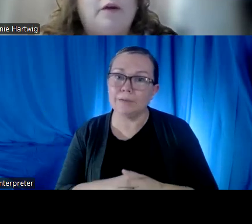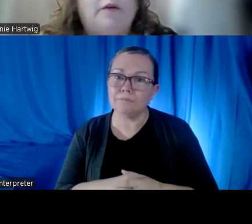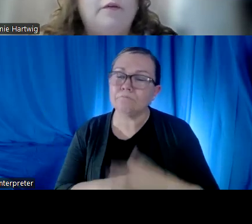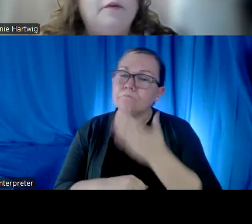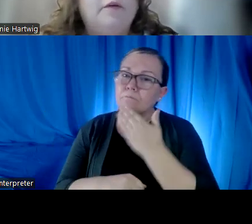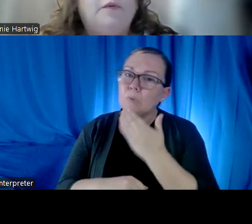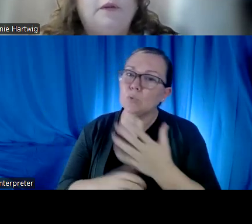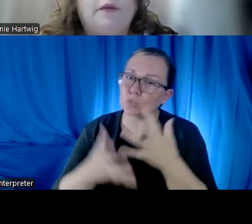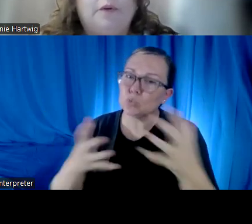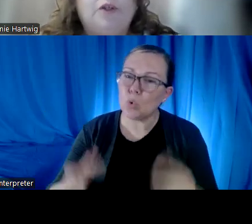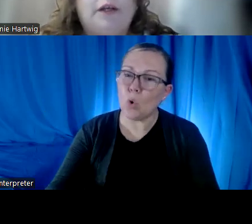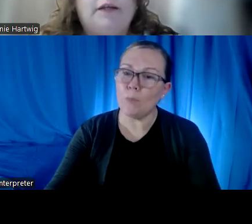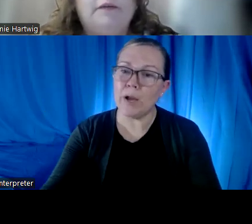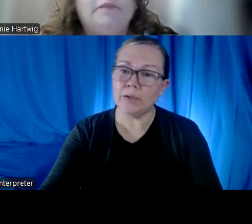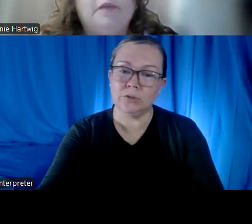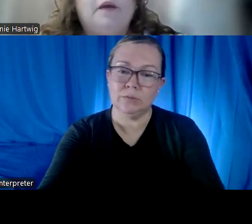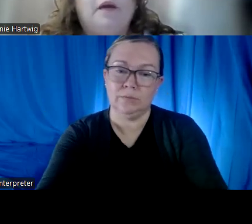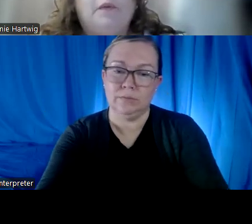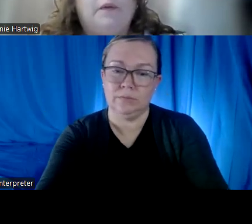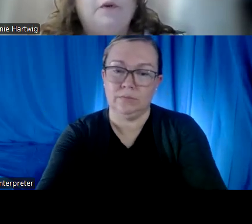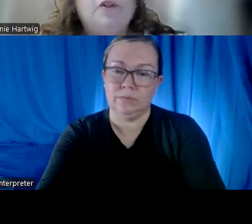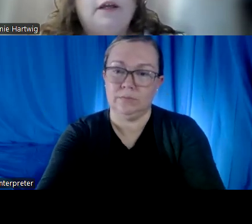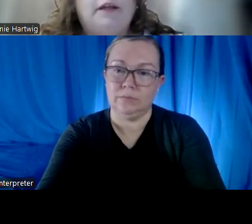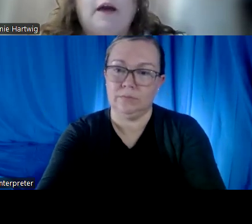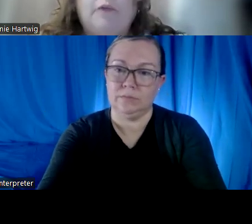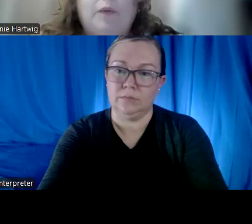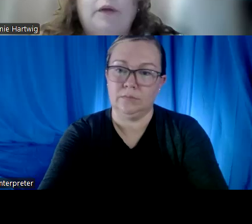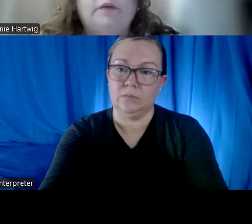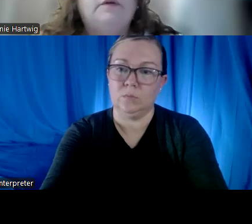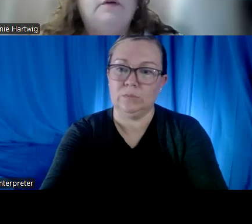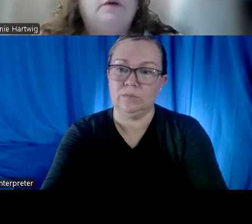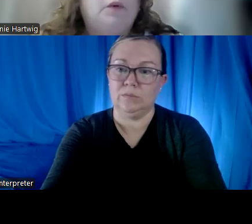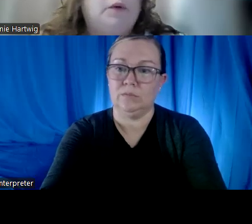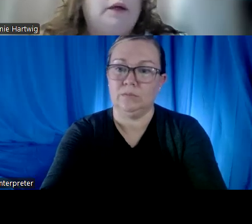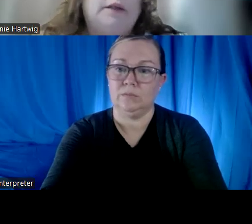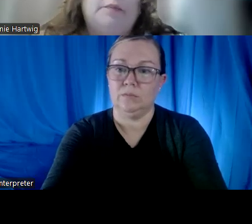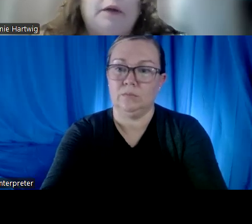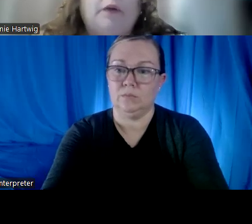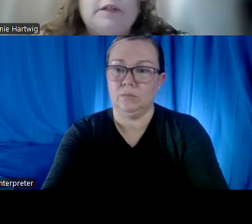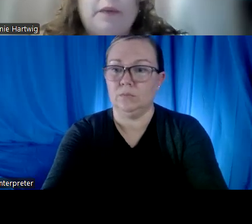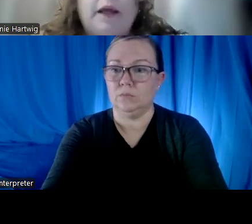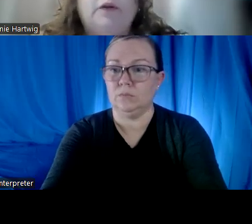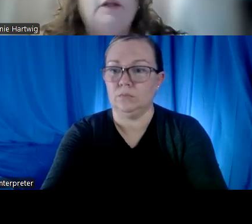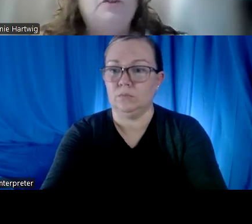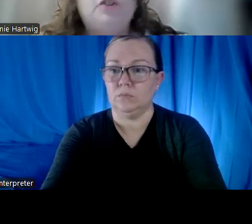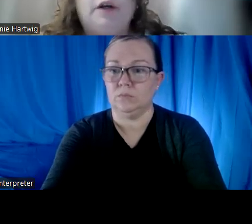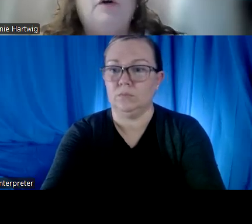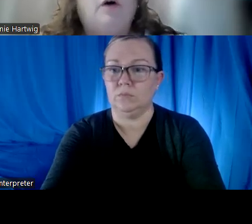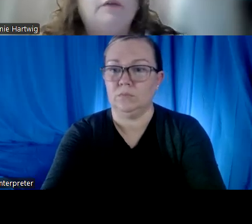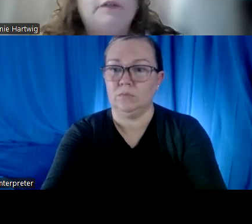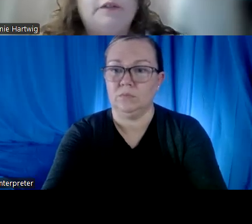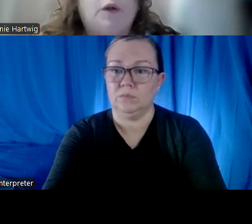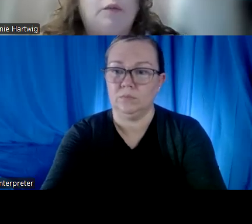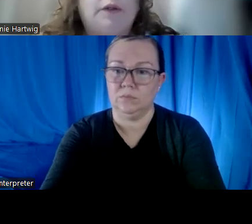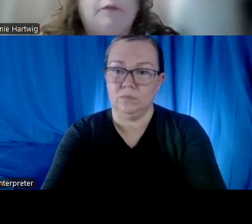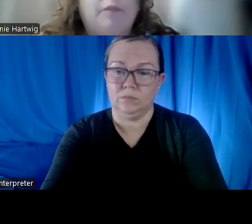much, Eric. We really appreciate it. And we appreciate everyone who has been on this panel and shared all